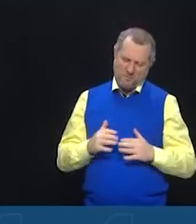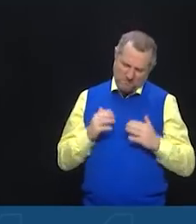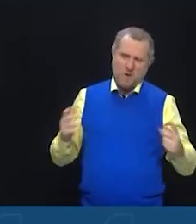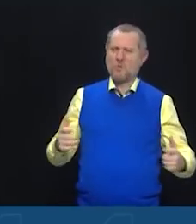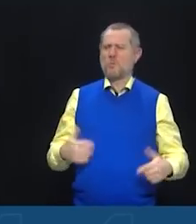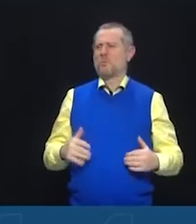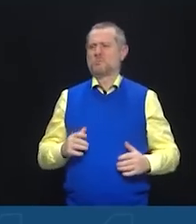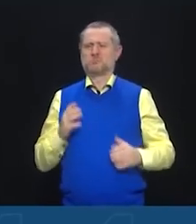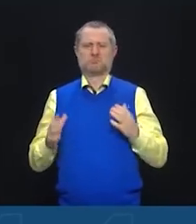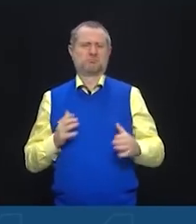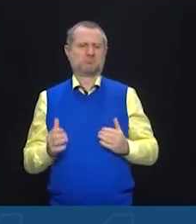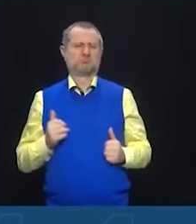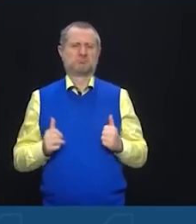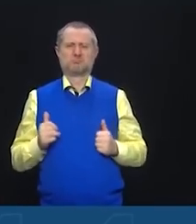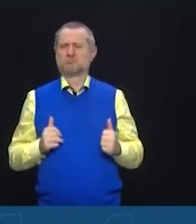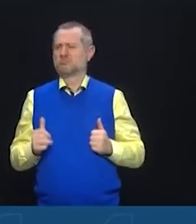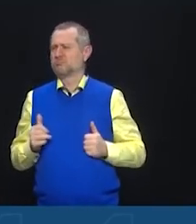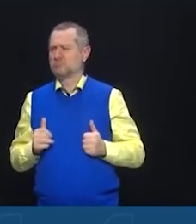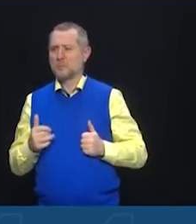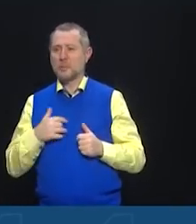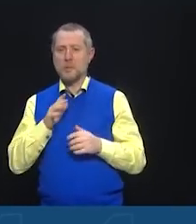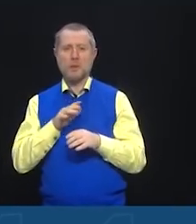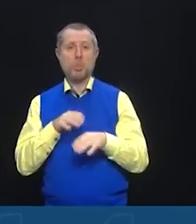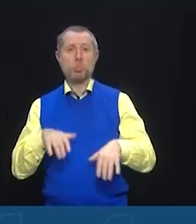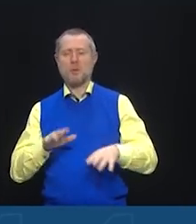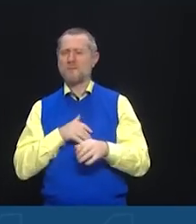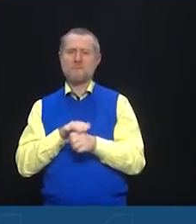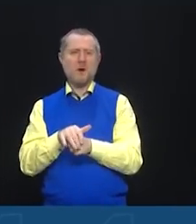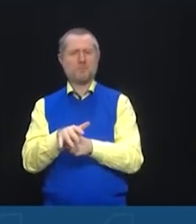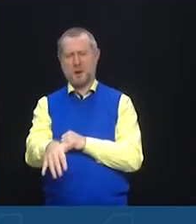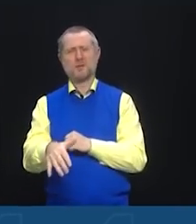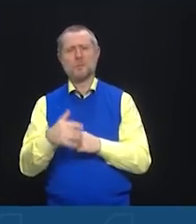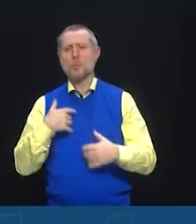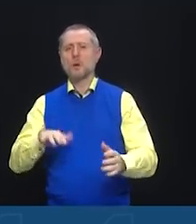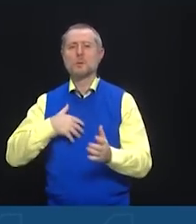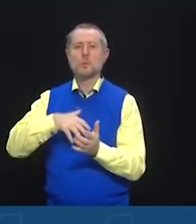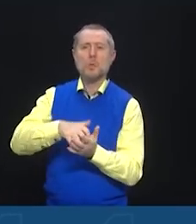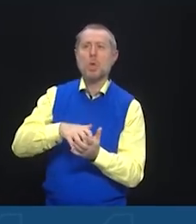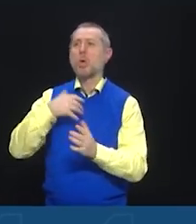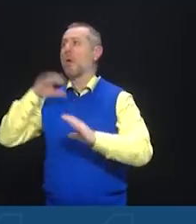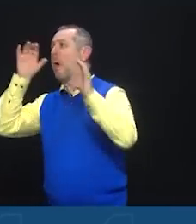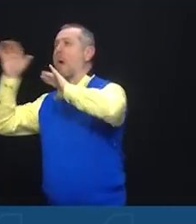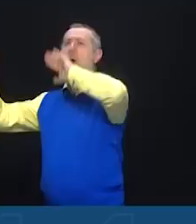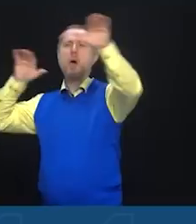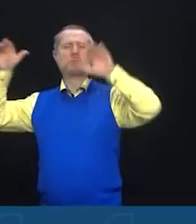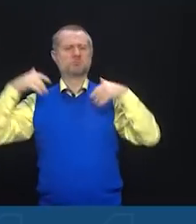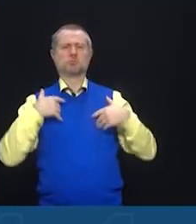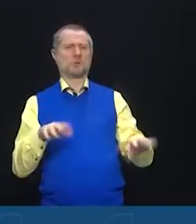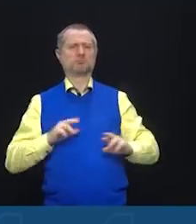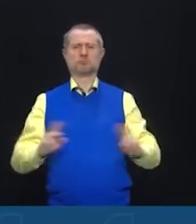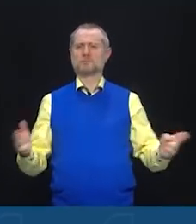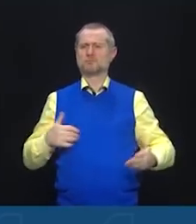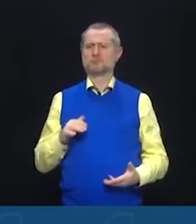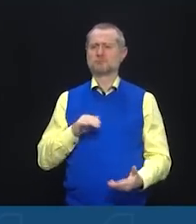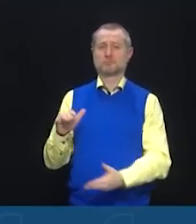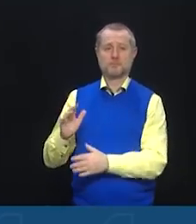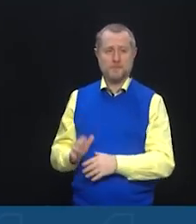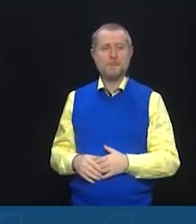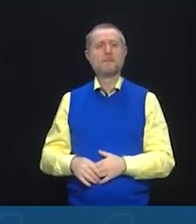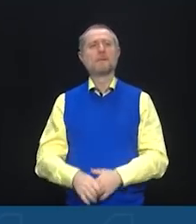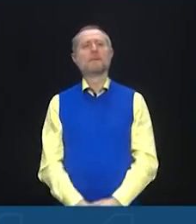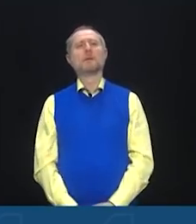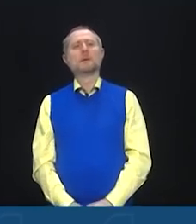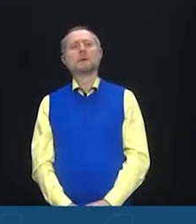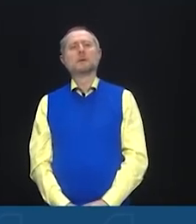never left vulnerable to supply chain issues, which other states have now found. So that's where we are on test kits.